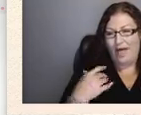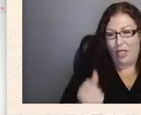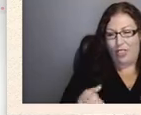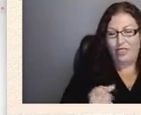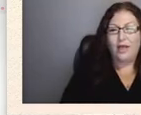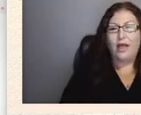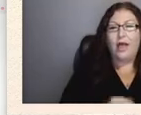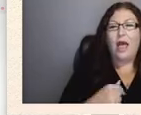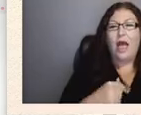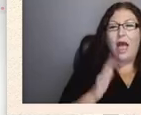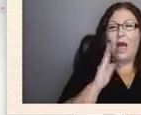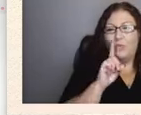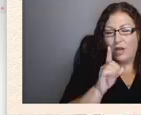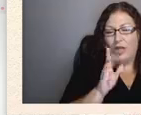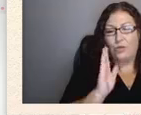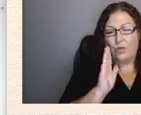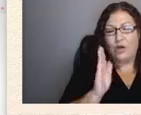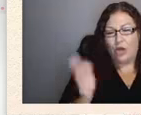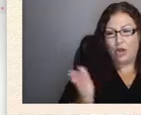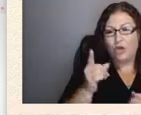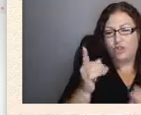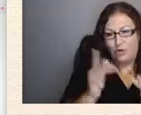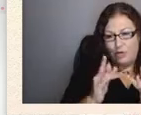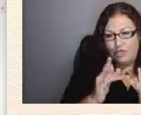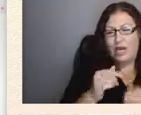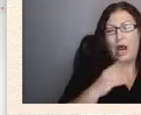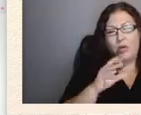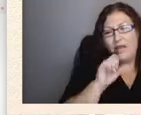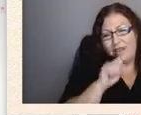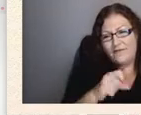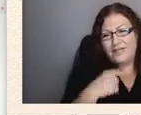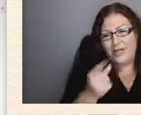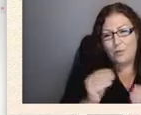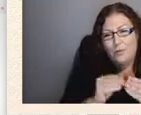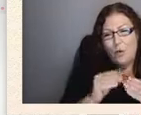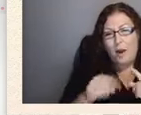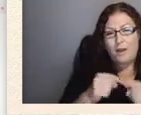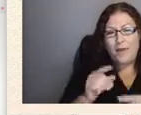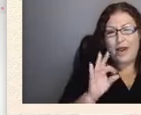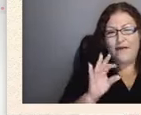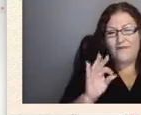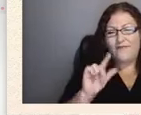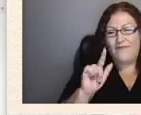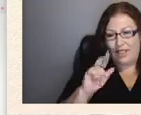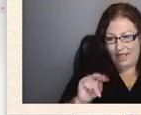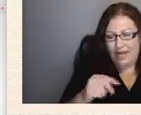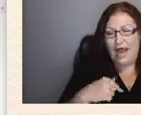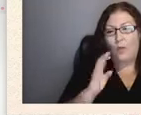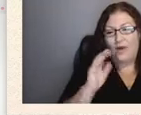really encourage you to reach out. I would love to tell you more about the FFLN and invite you to be